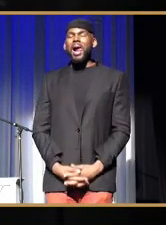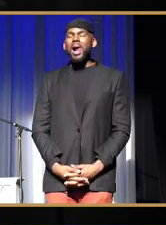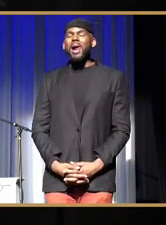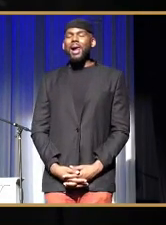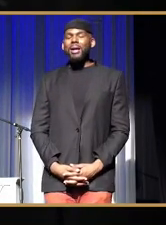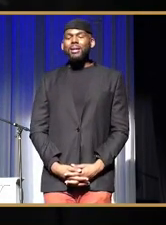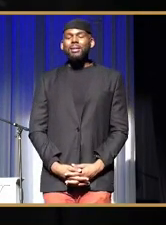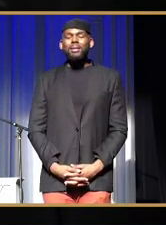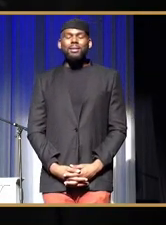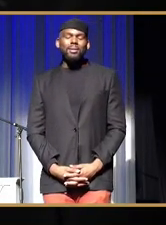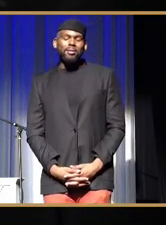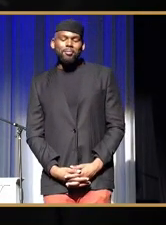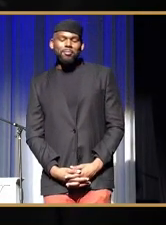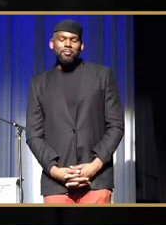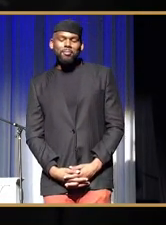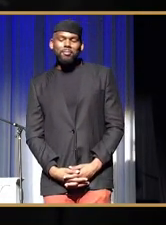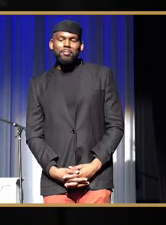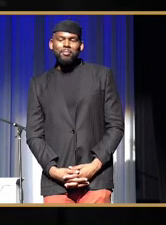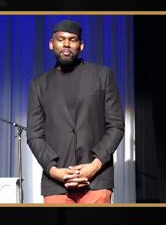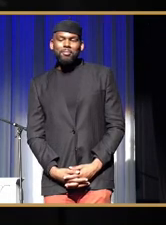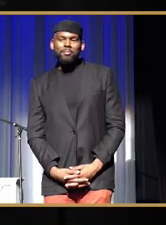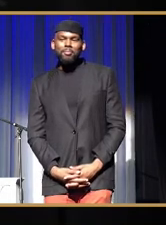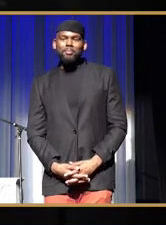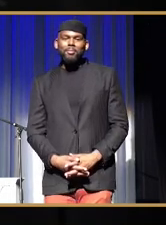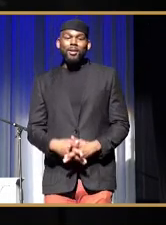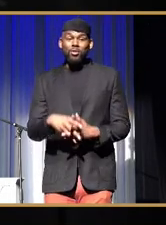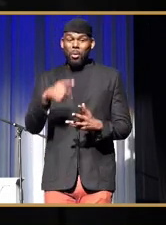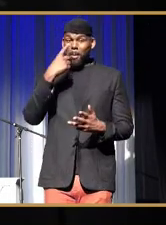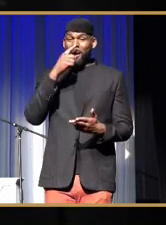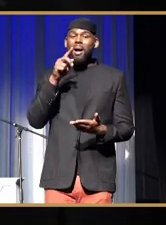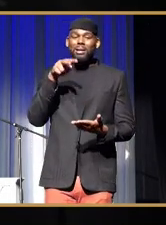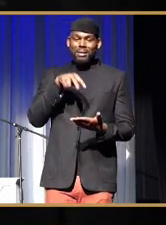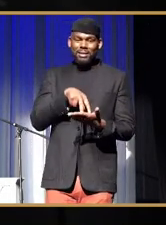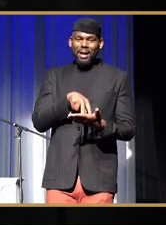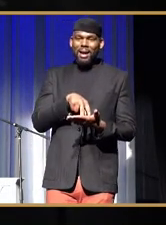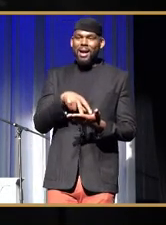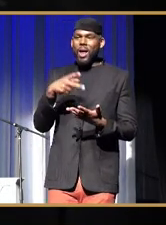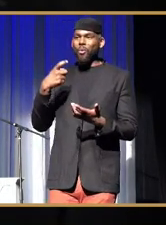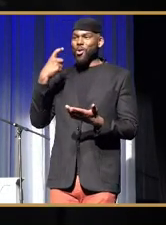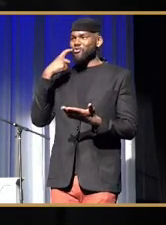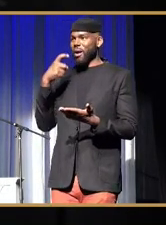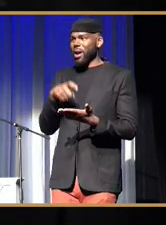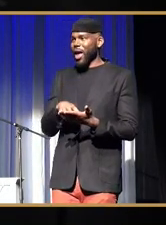Tiffany and family, if you'd like to stand, that would be great. We'd love to recognize you.